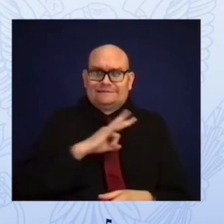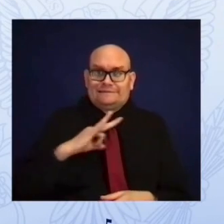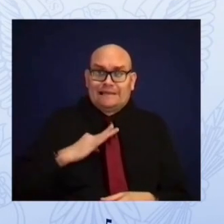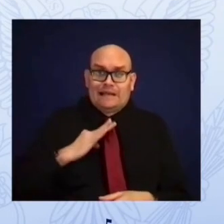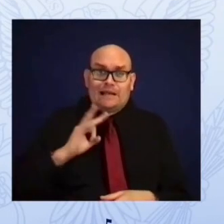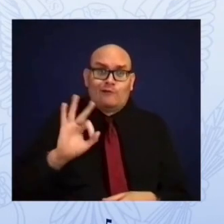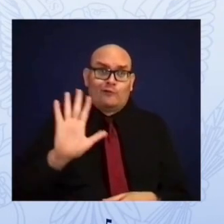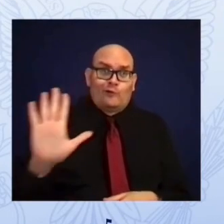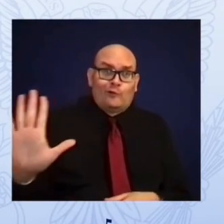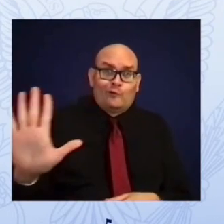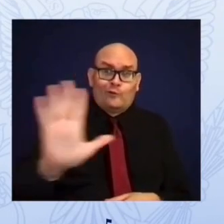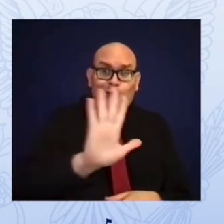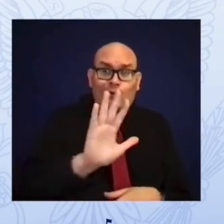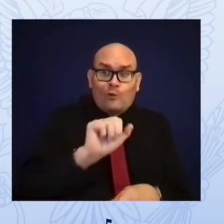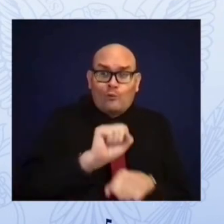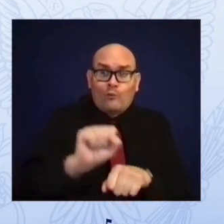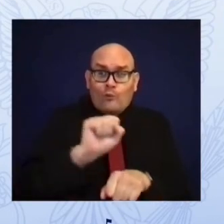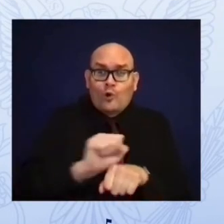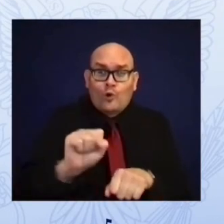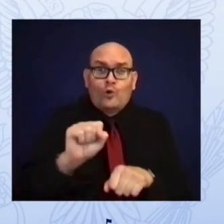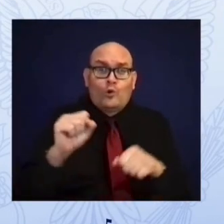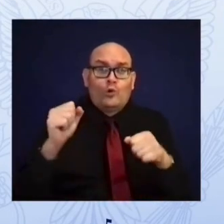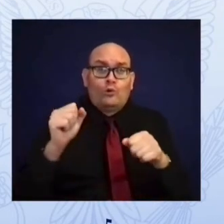welcome to the White House.